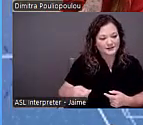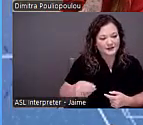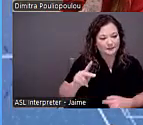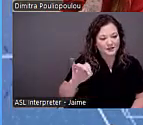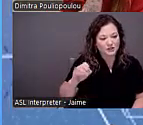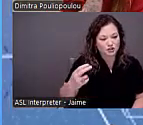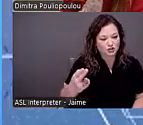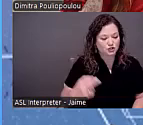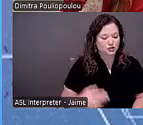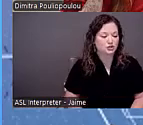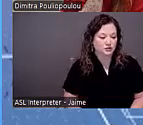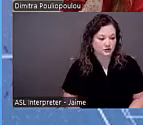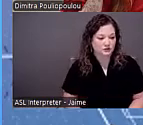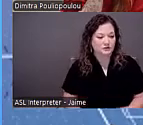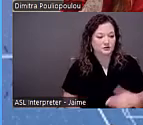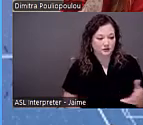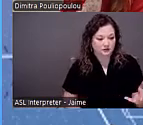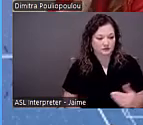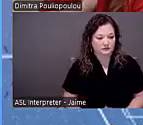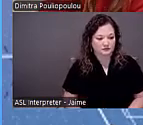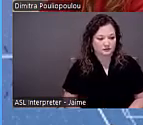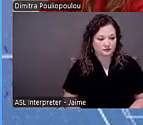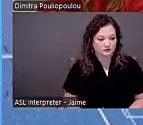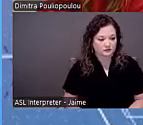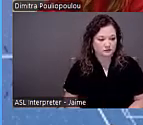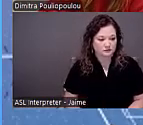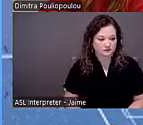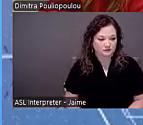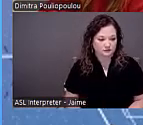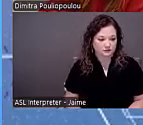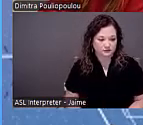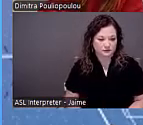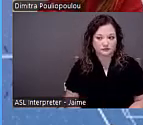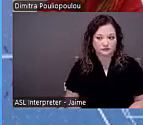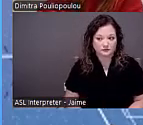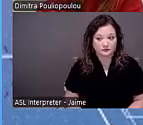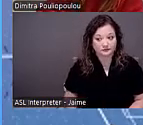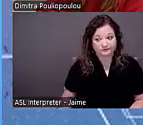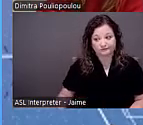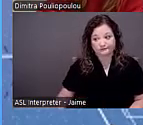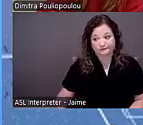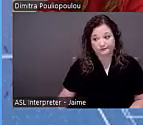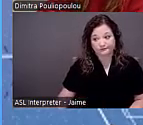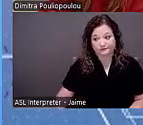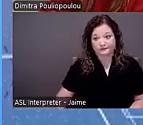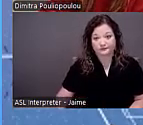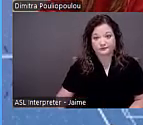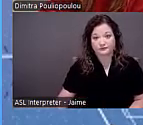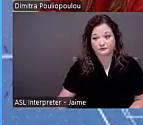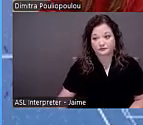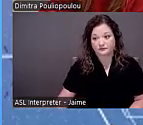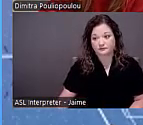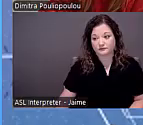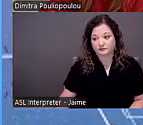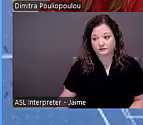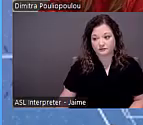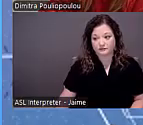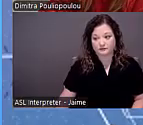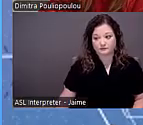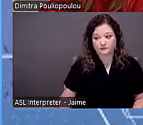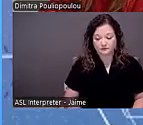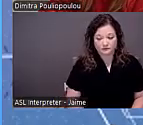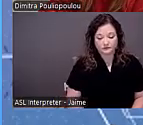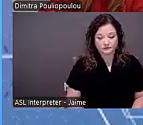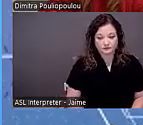use a relaxed, full-hand grip that keeps your wrist straighter and engages larger joints, thus distributing effort evenly and reducing repetitive strain on